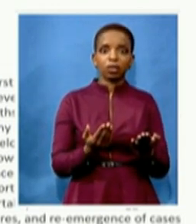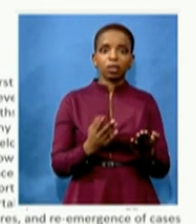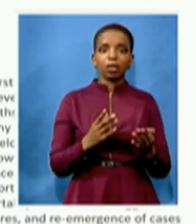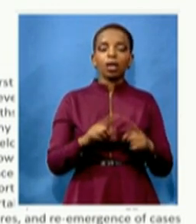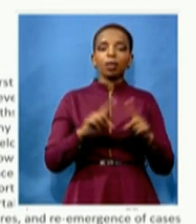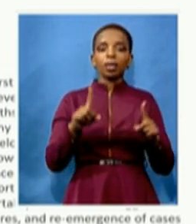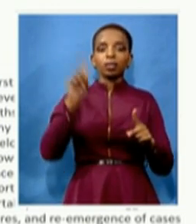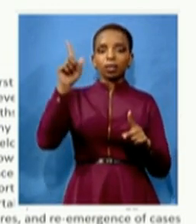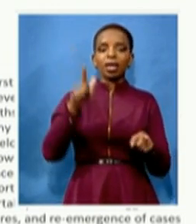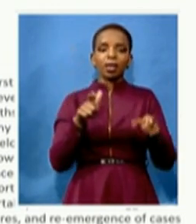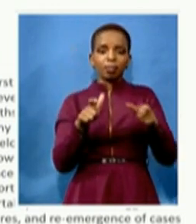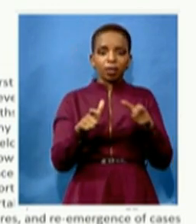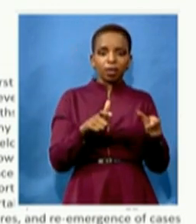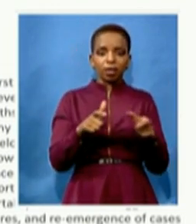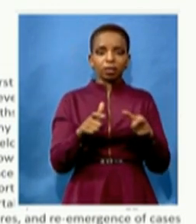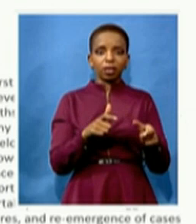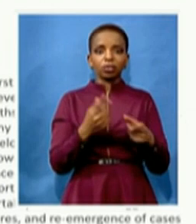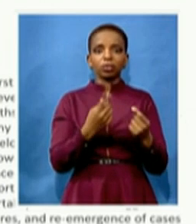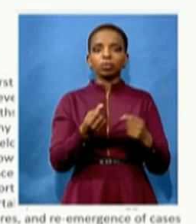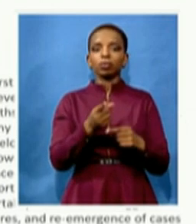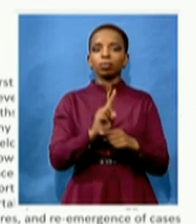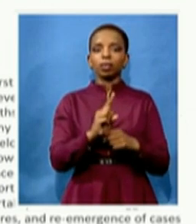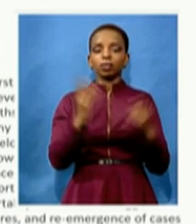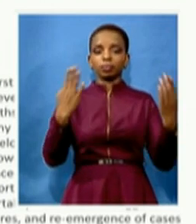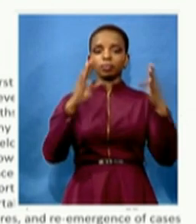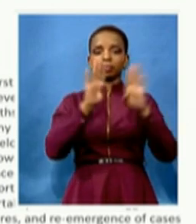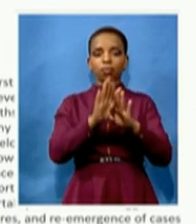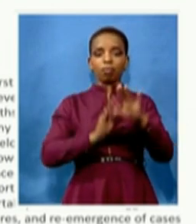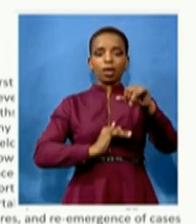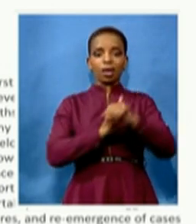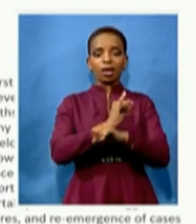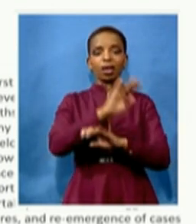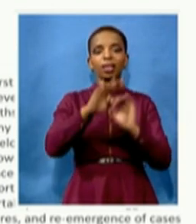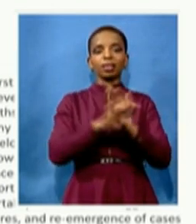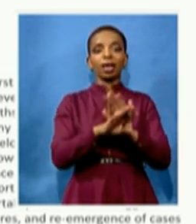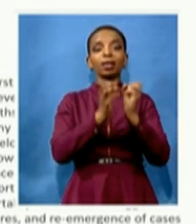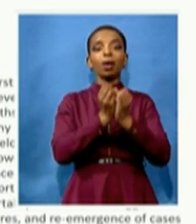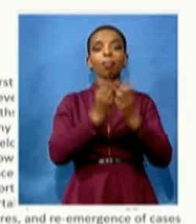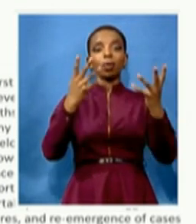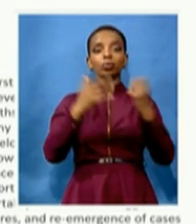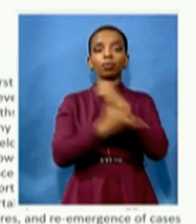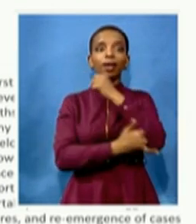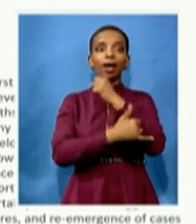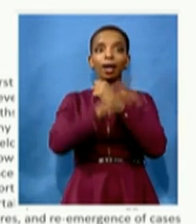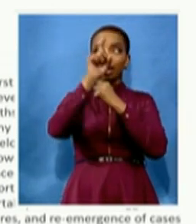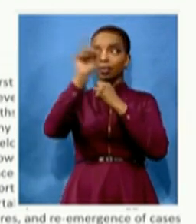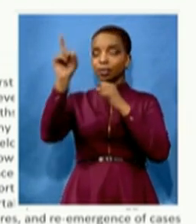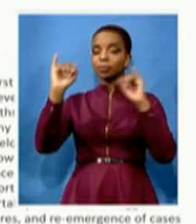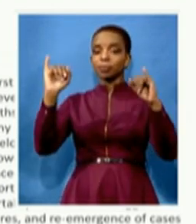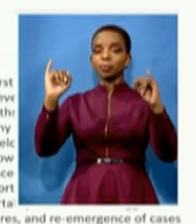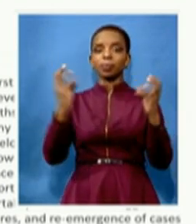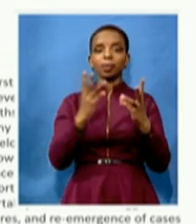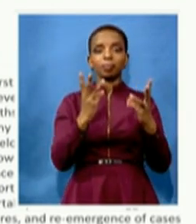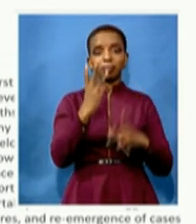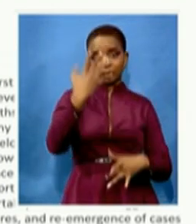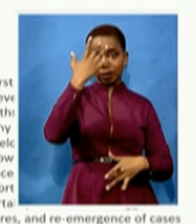other countries that were more severely affected. But the kind of critique you get is, look at Belgium, look at